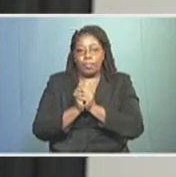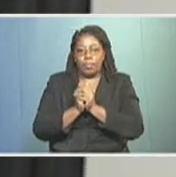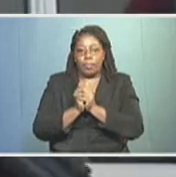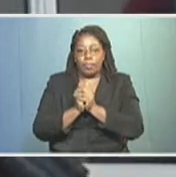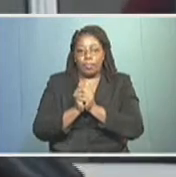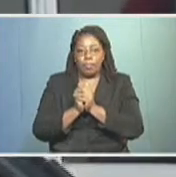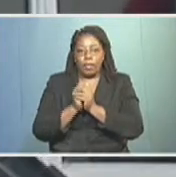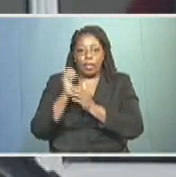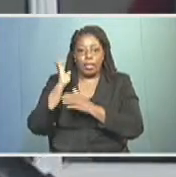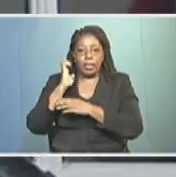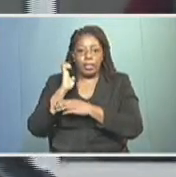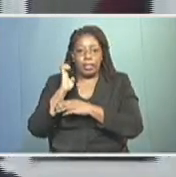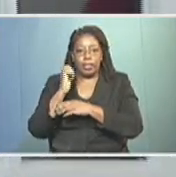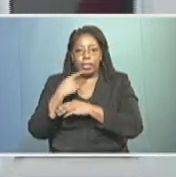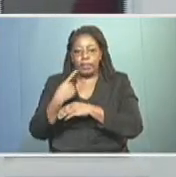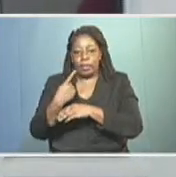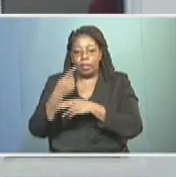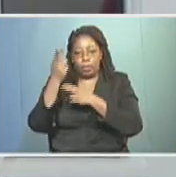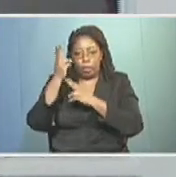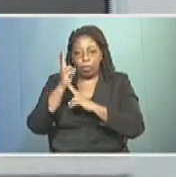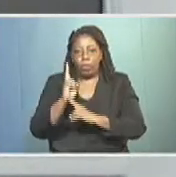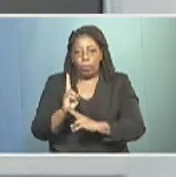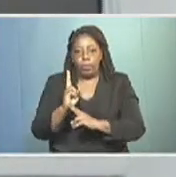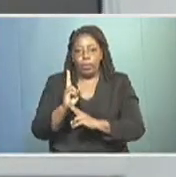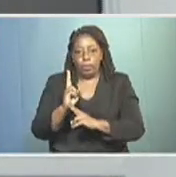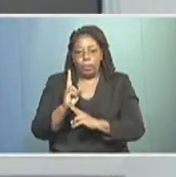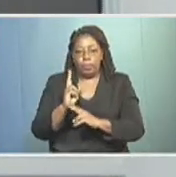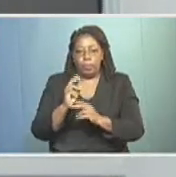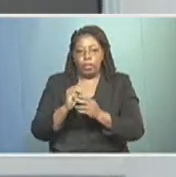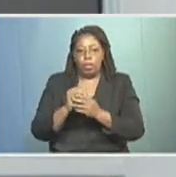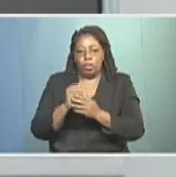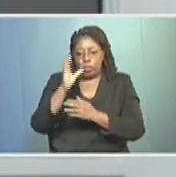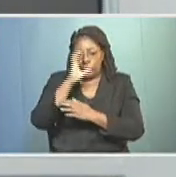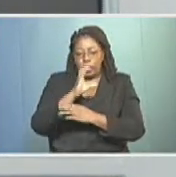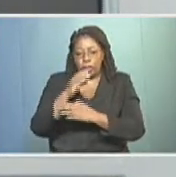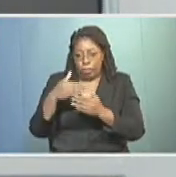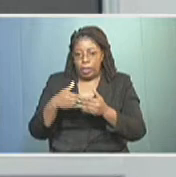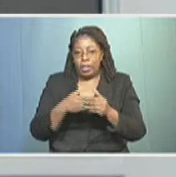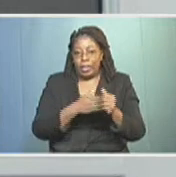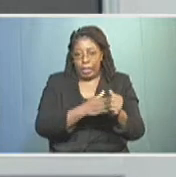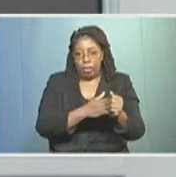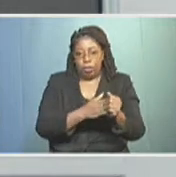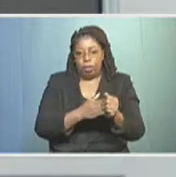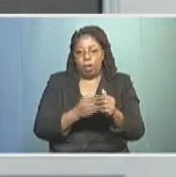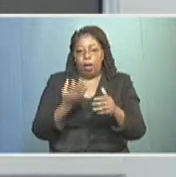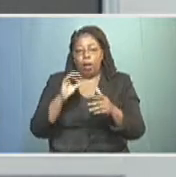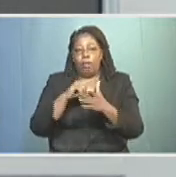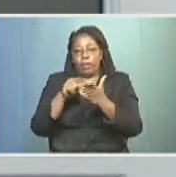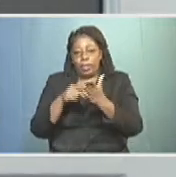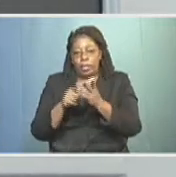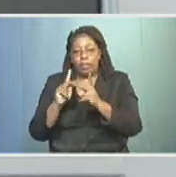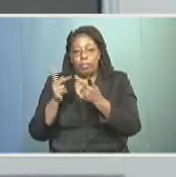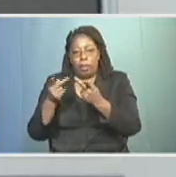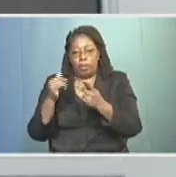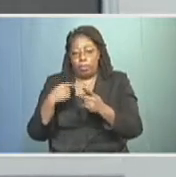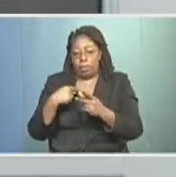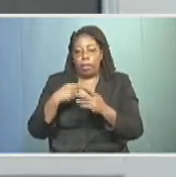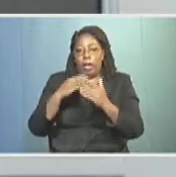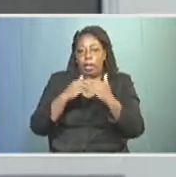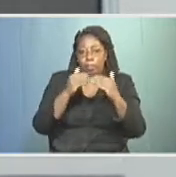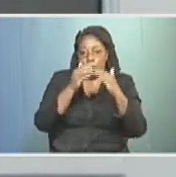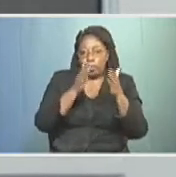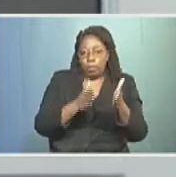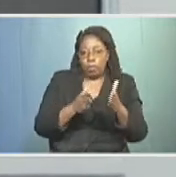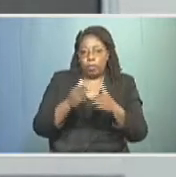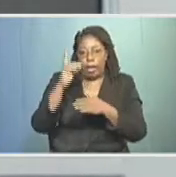Honored to even be in this position to seek leadership of this party. I'm a builder by profession. I believe